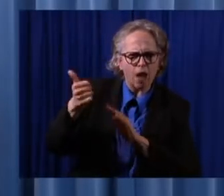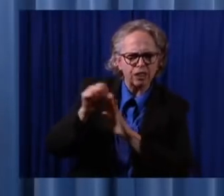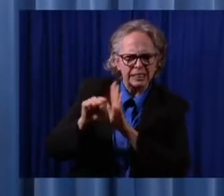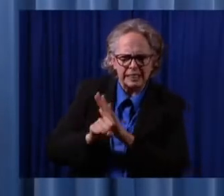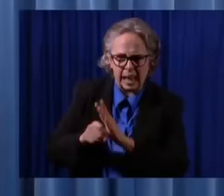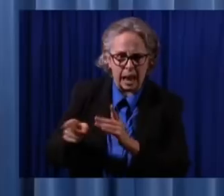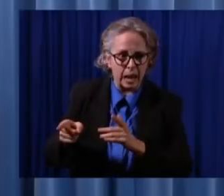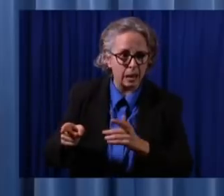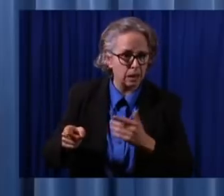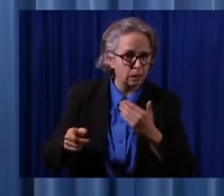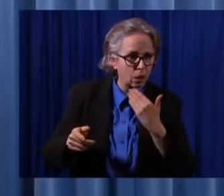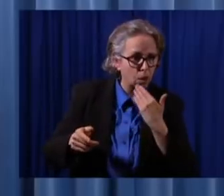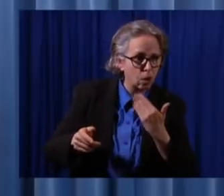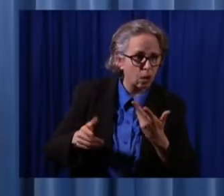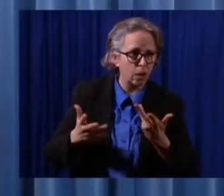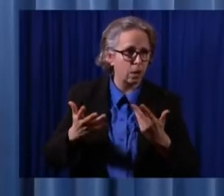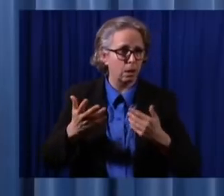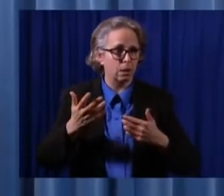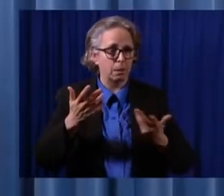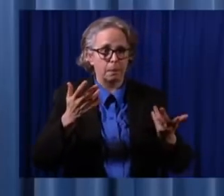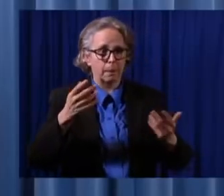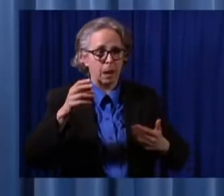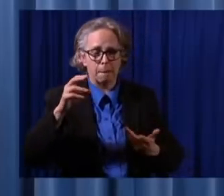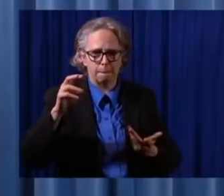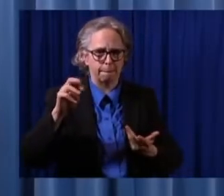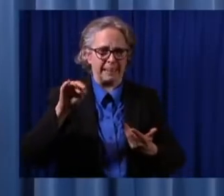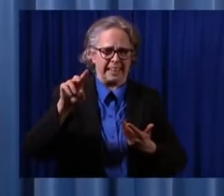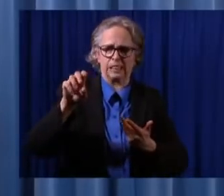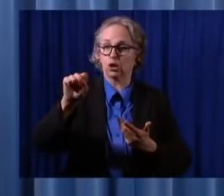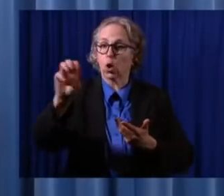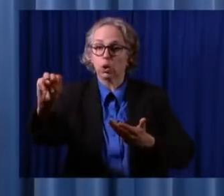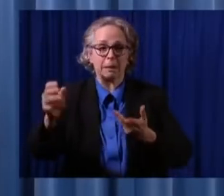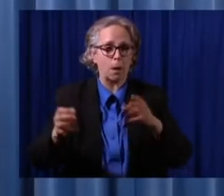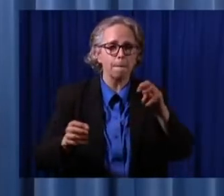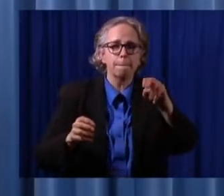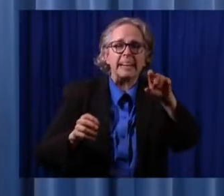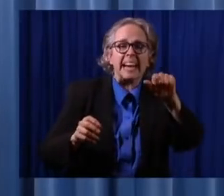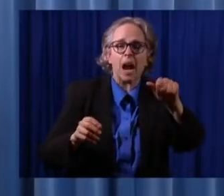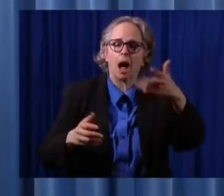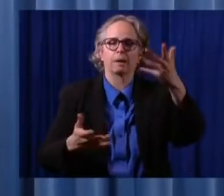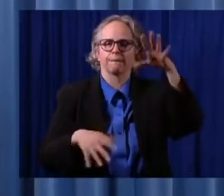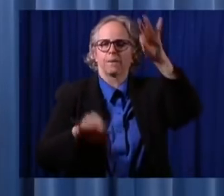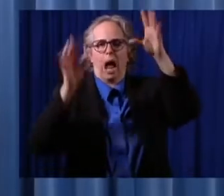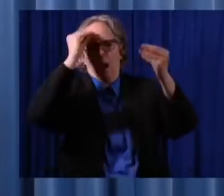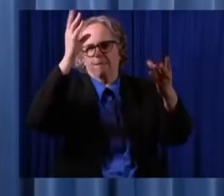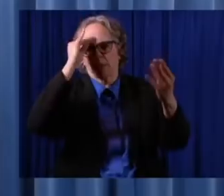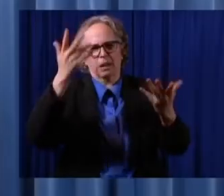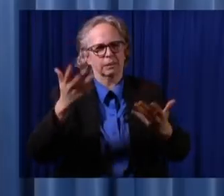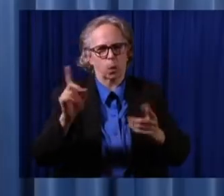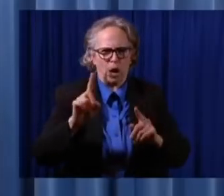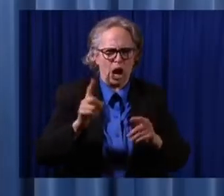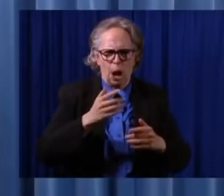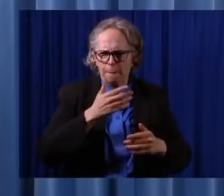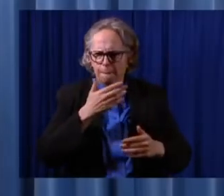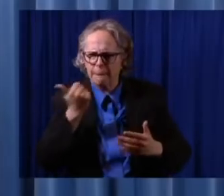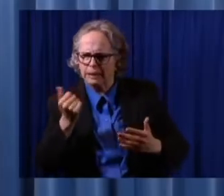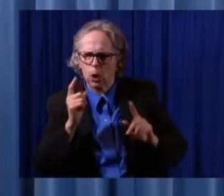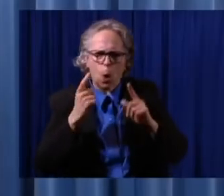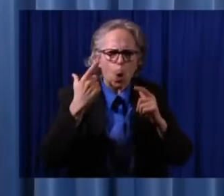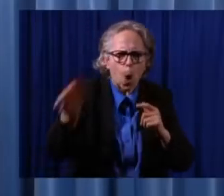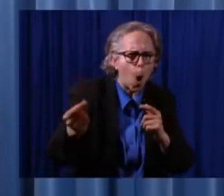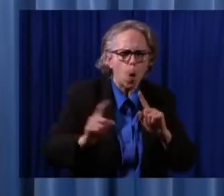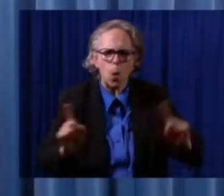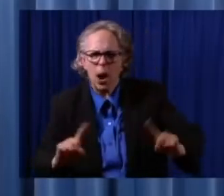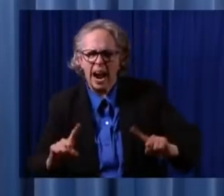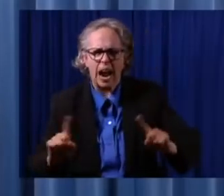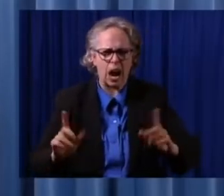we pretty much know the numbers are there, and you can see where there's an uptick going on. You know, we have some members of